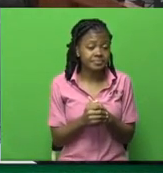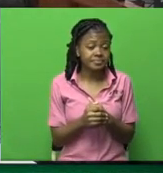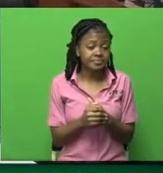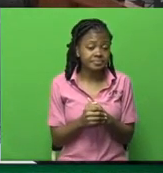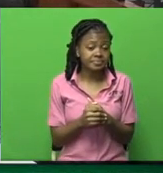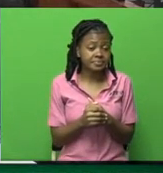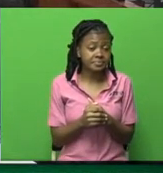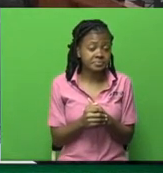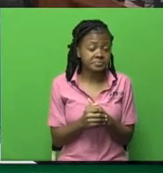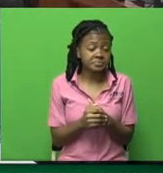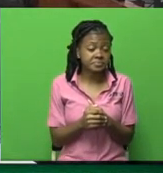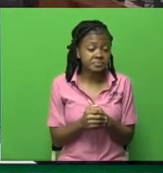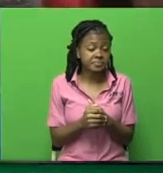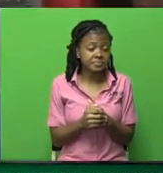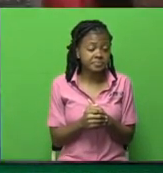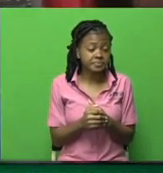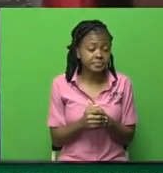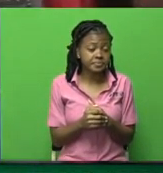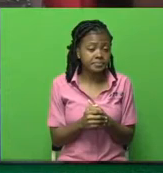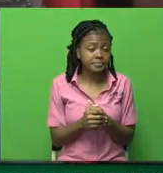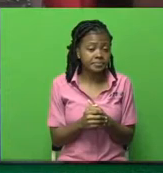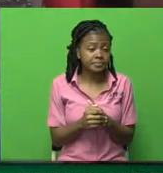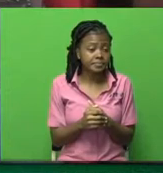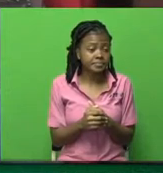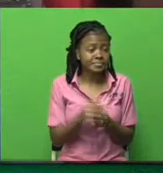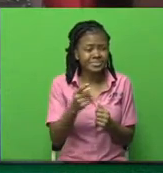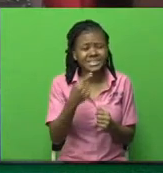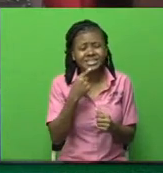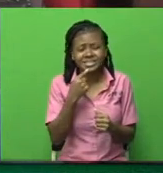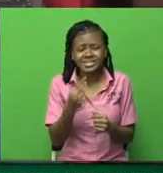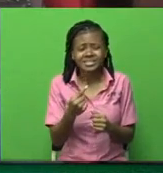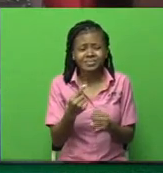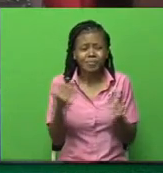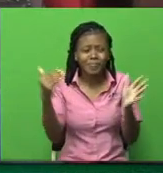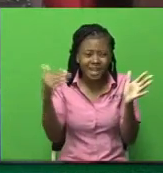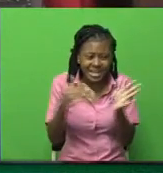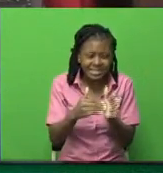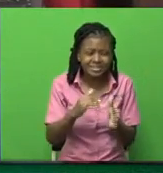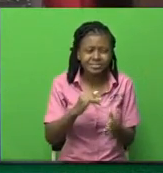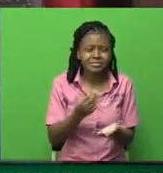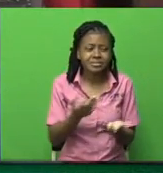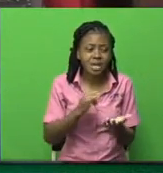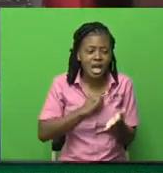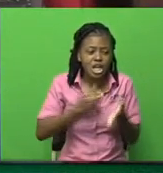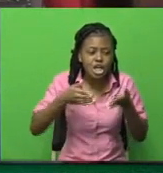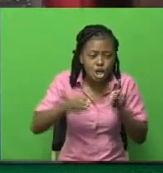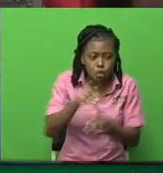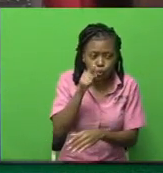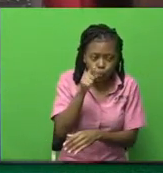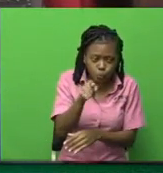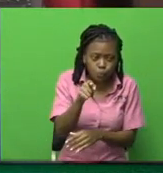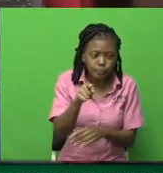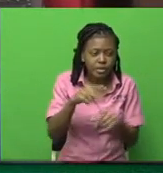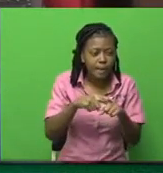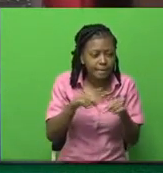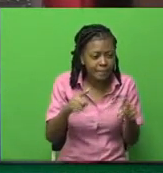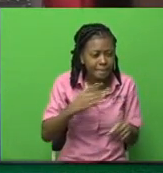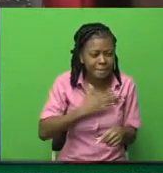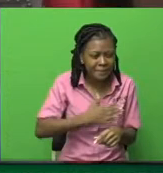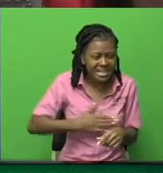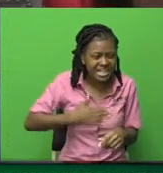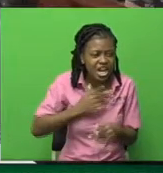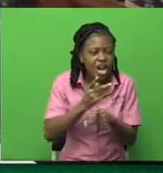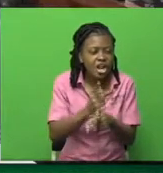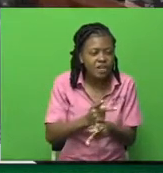okay again I'll give you a little leeway but um this is so please be careful I'm